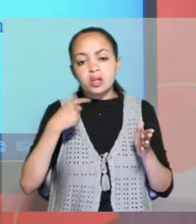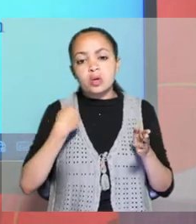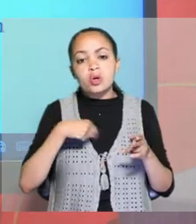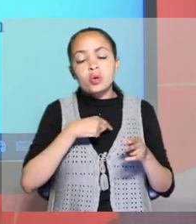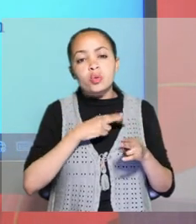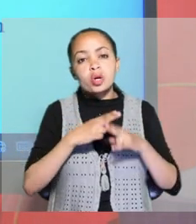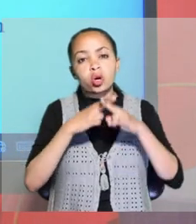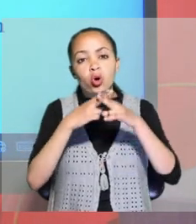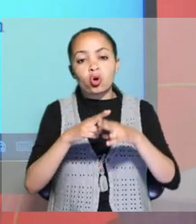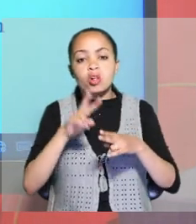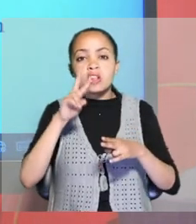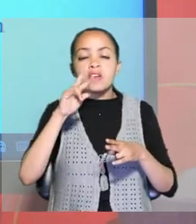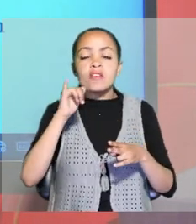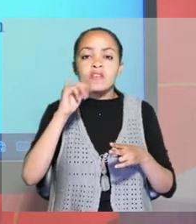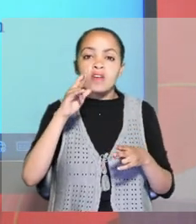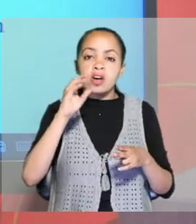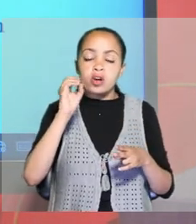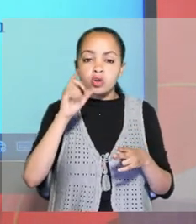viral.